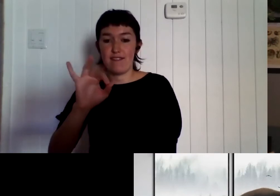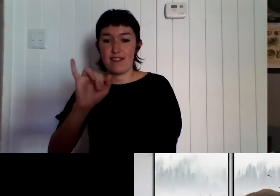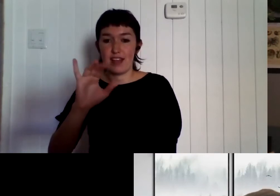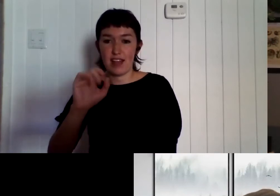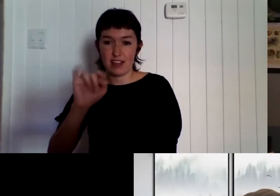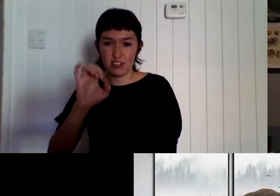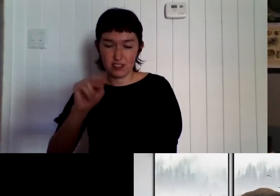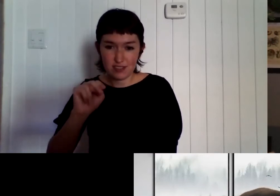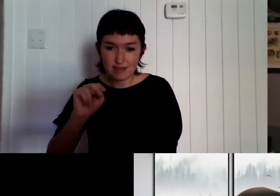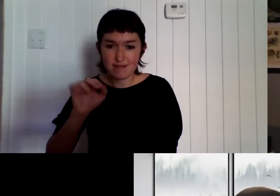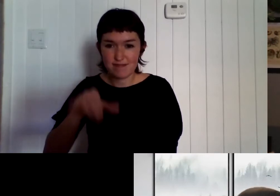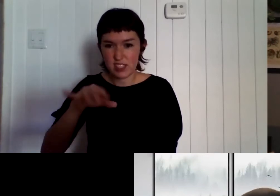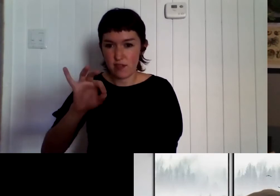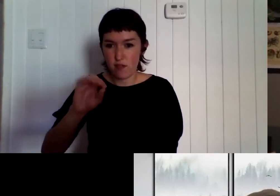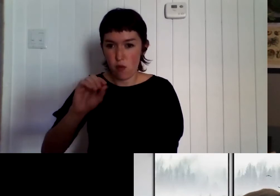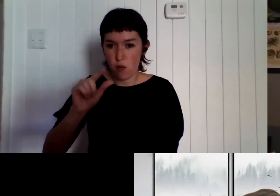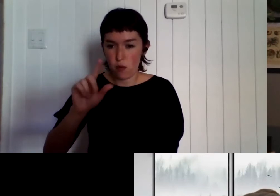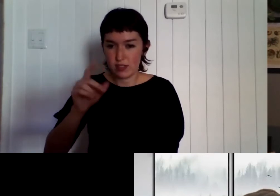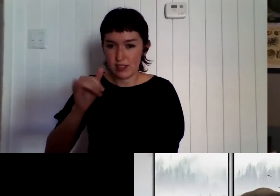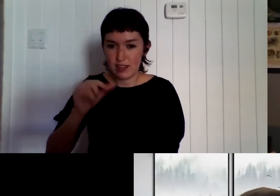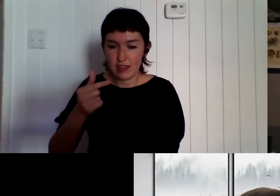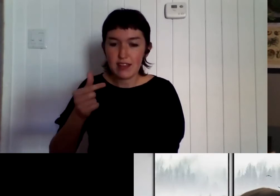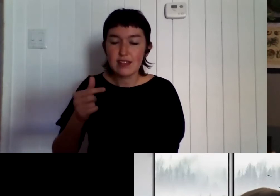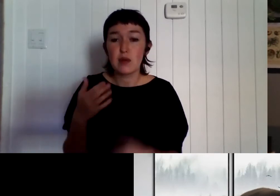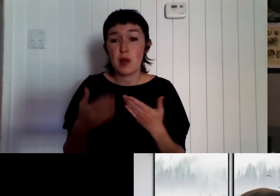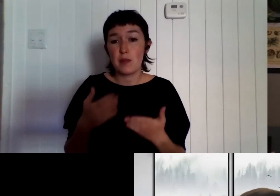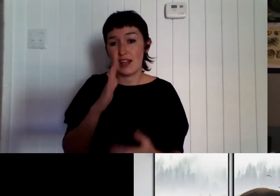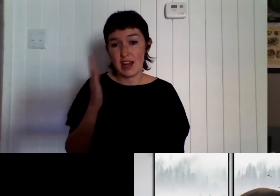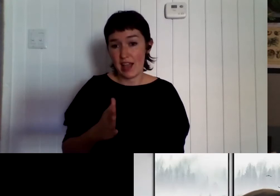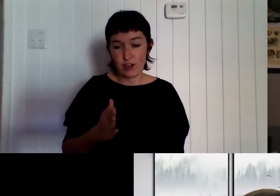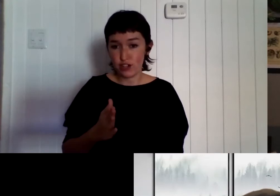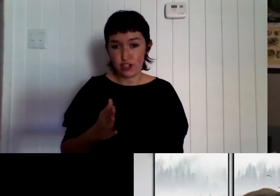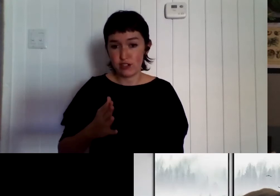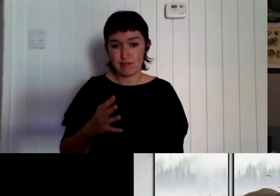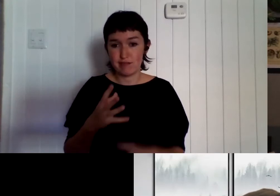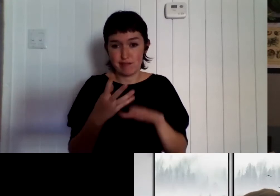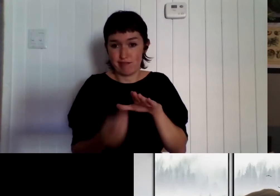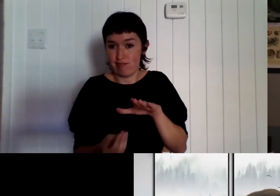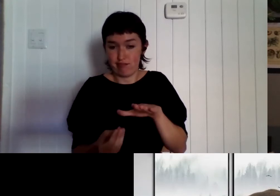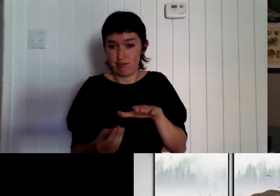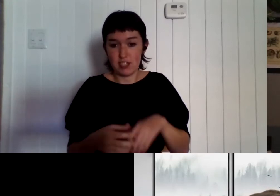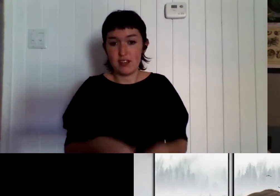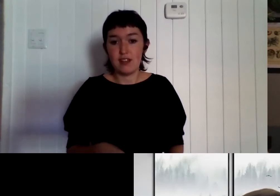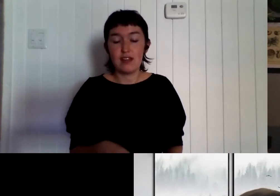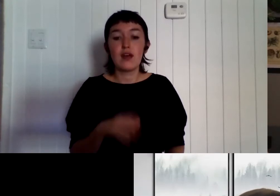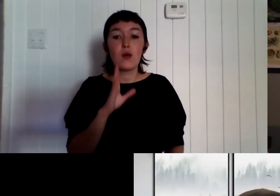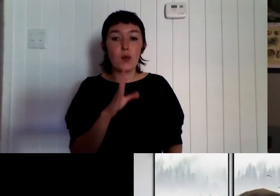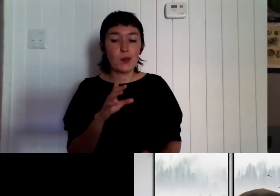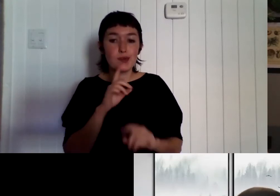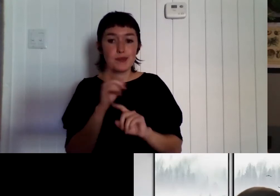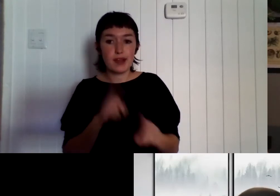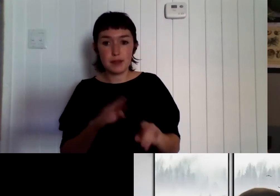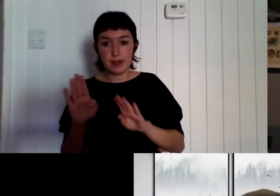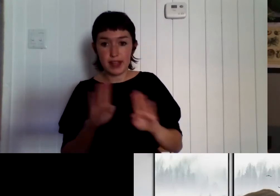your gyrification is probably not going away in response to behavioral changes in your life. So even if